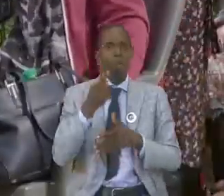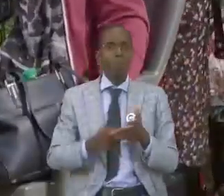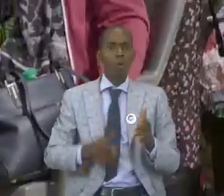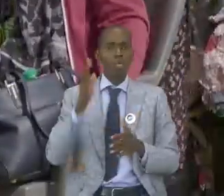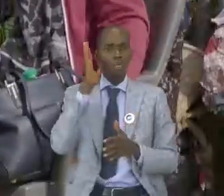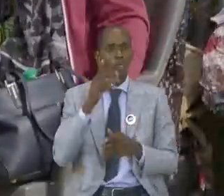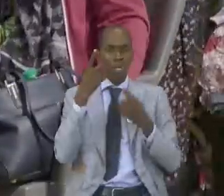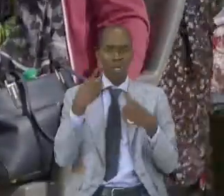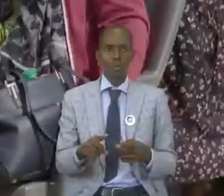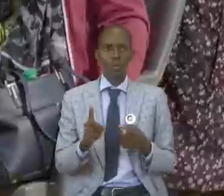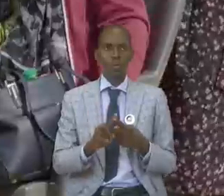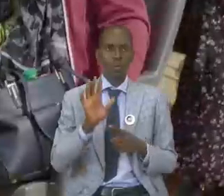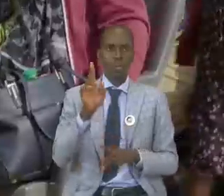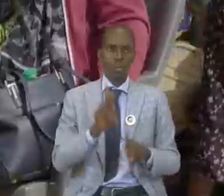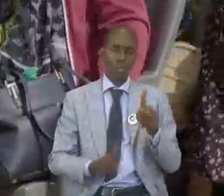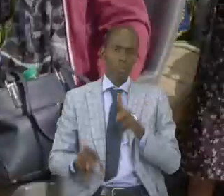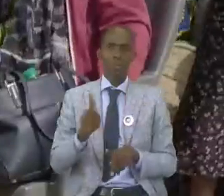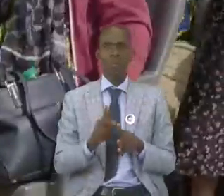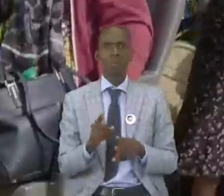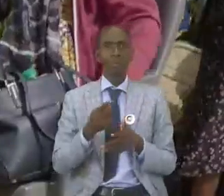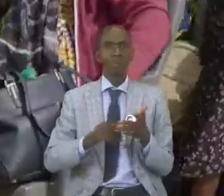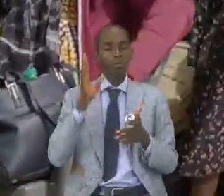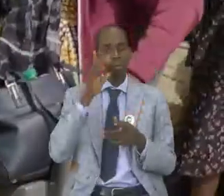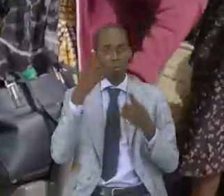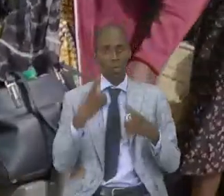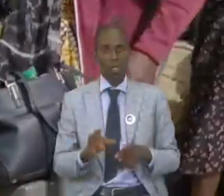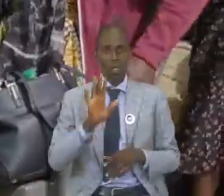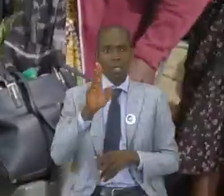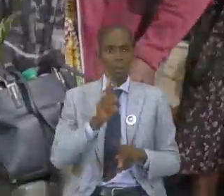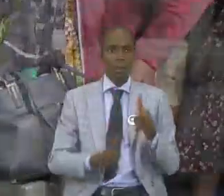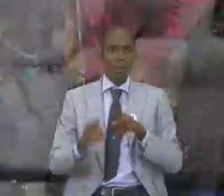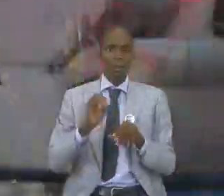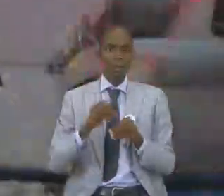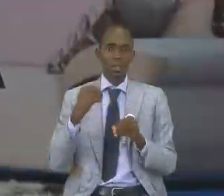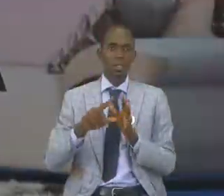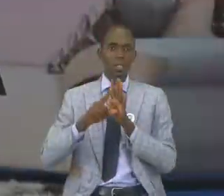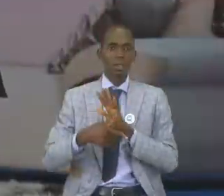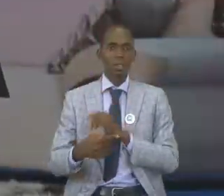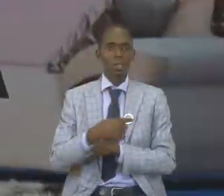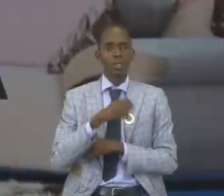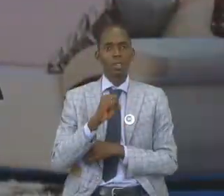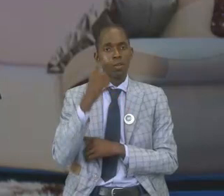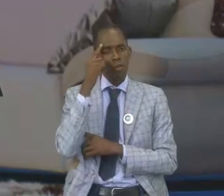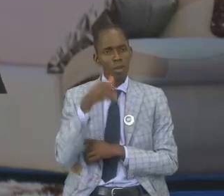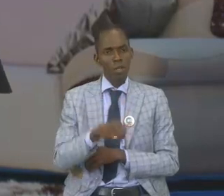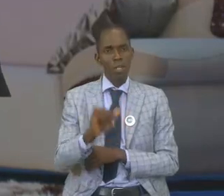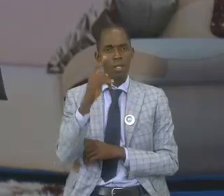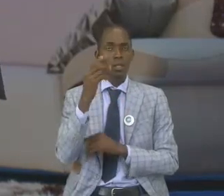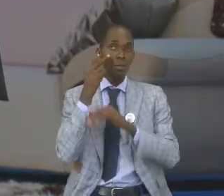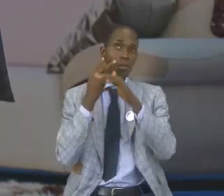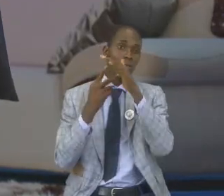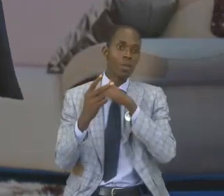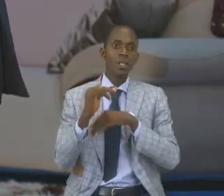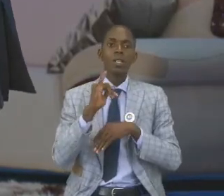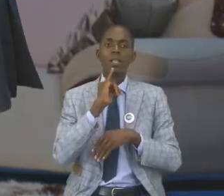thy people, not befall you, what shall befall your people in the latter days. For yet the vision